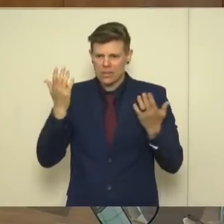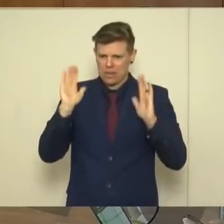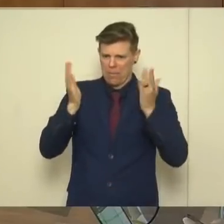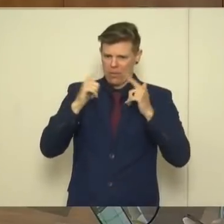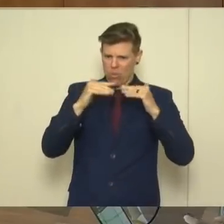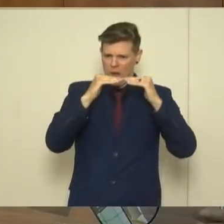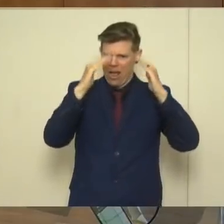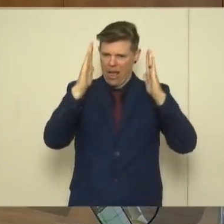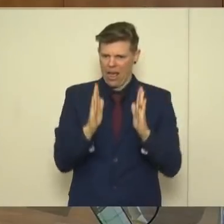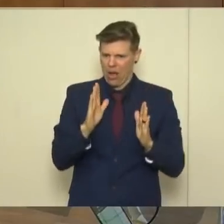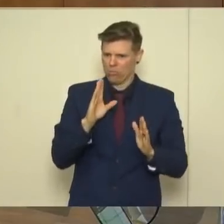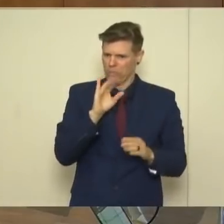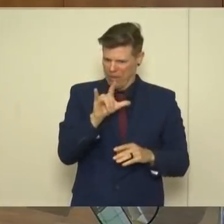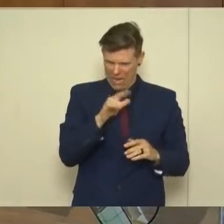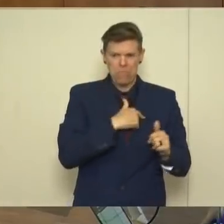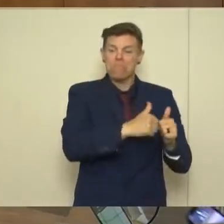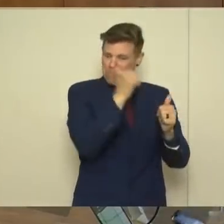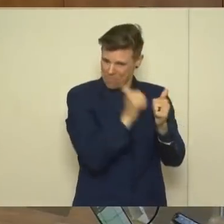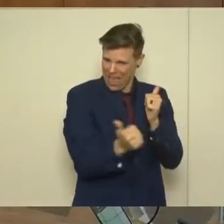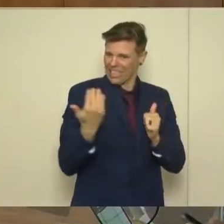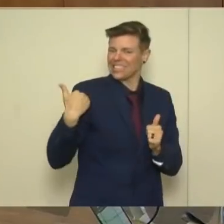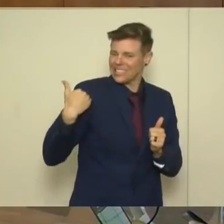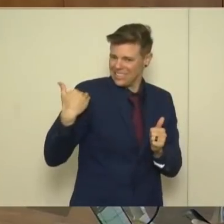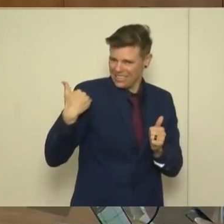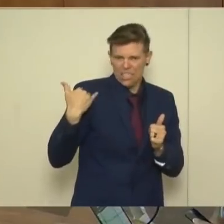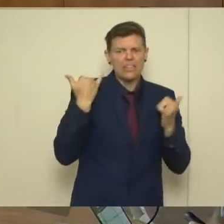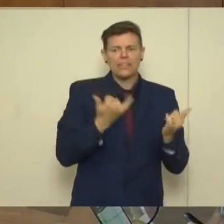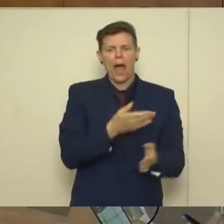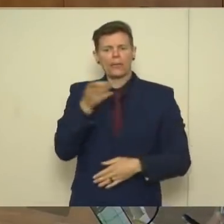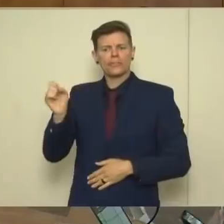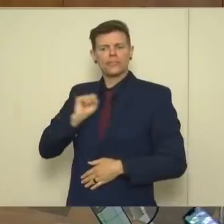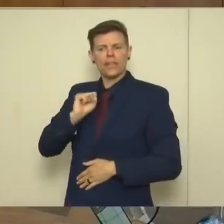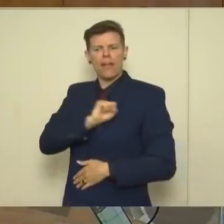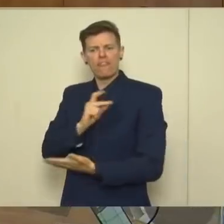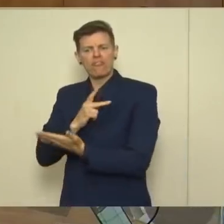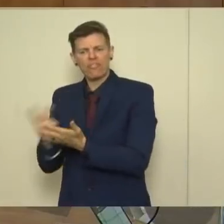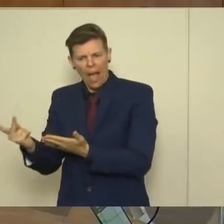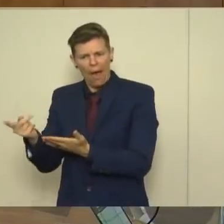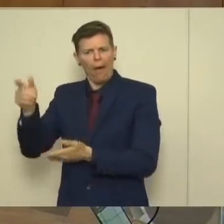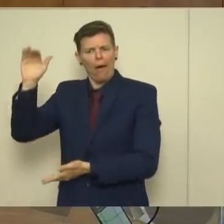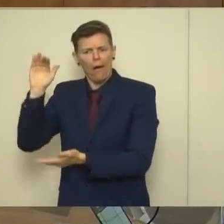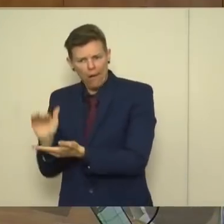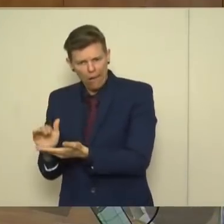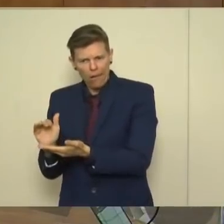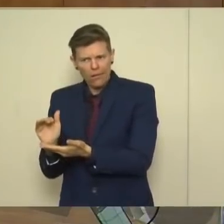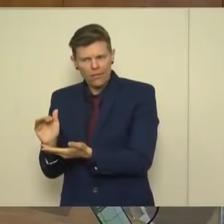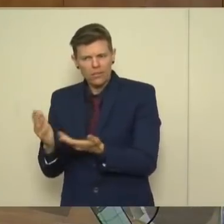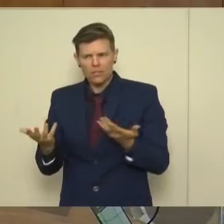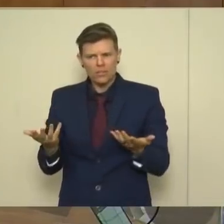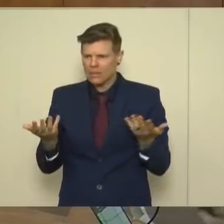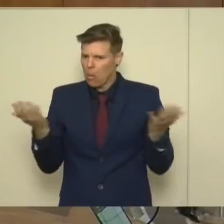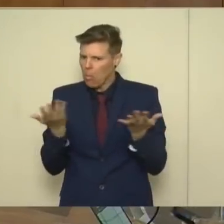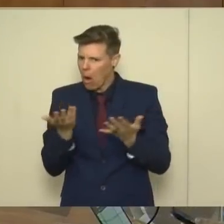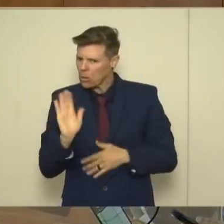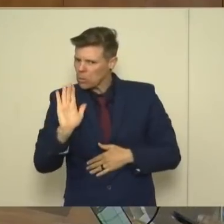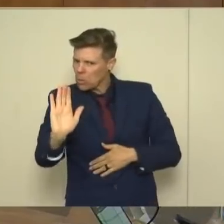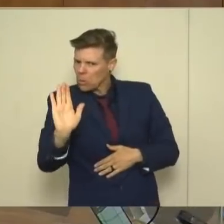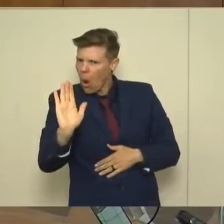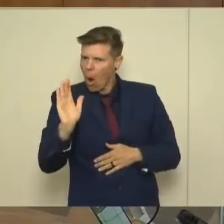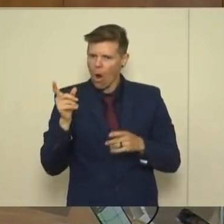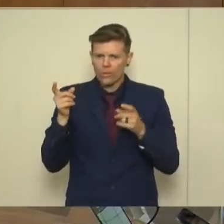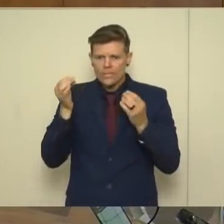just wondering, in terms of watching this process, is your administration thinking about how long